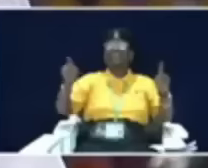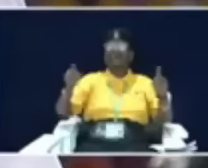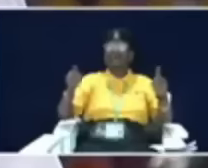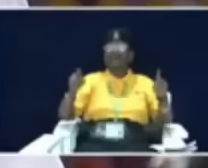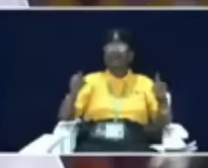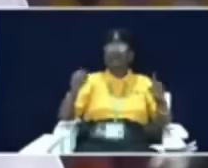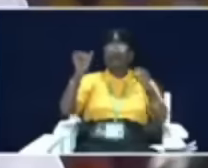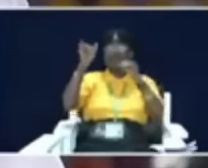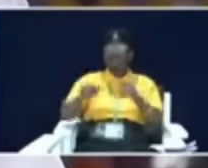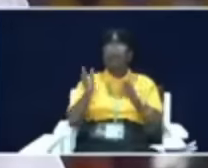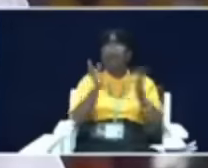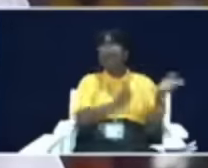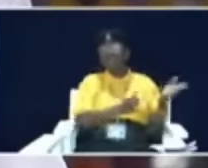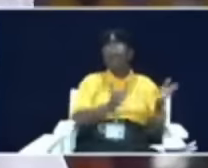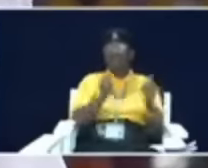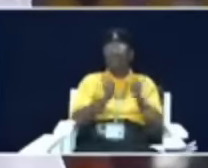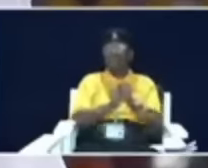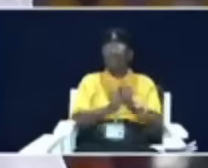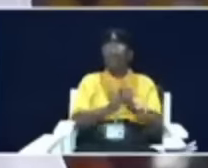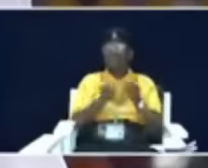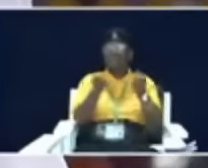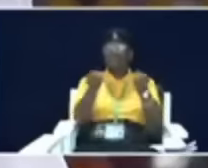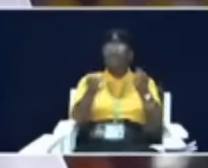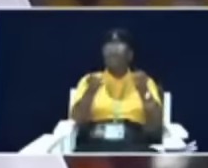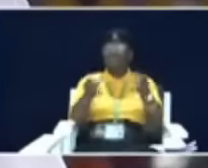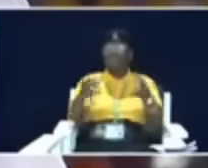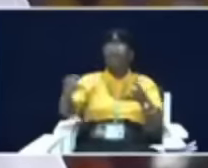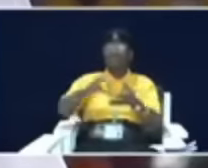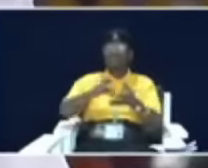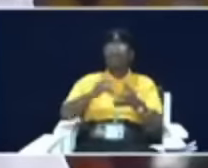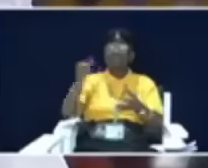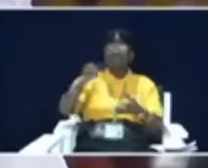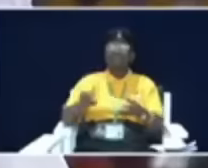They left with a lot of wealth. They were healthy.